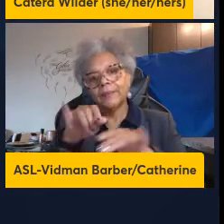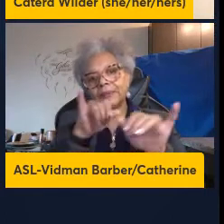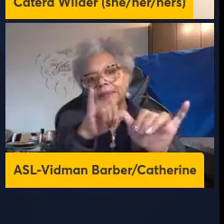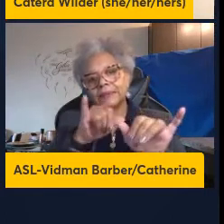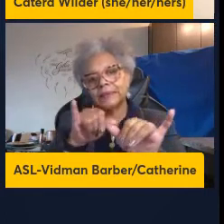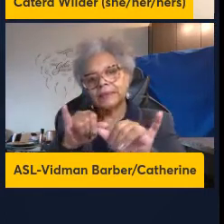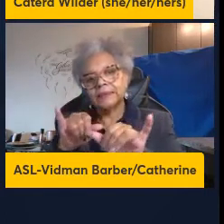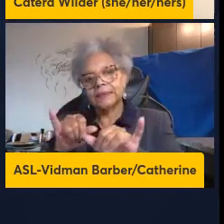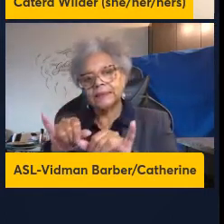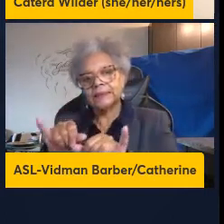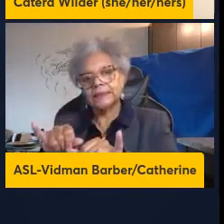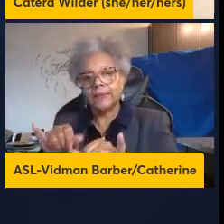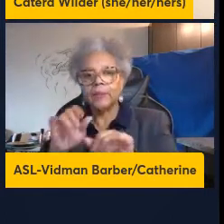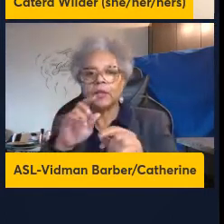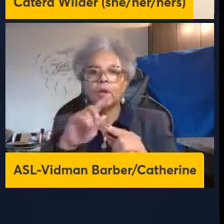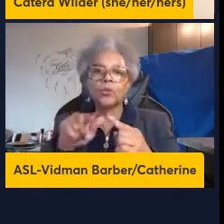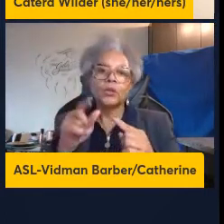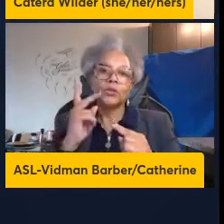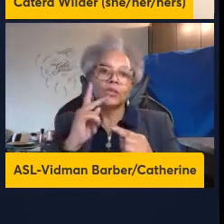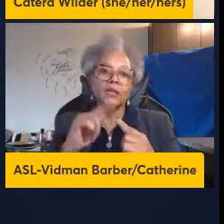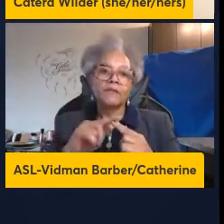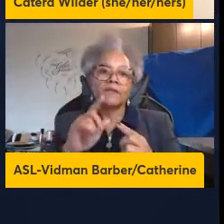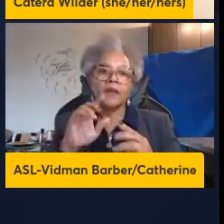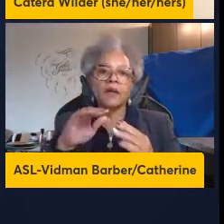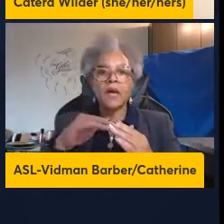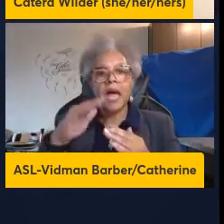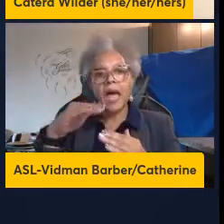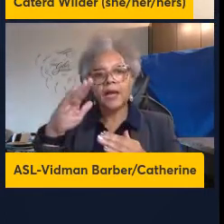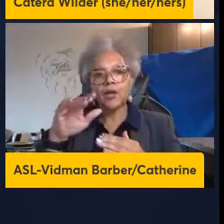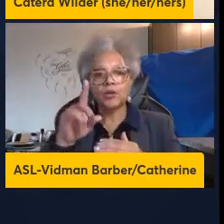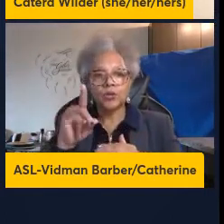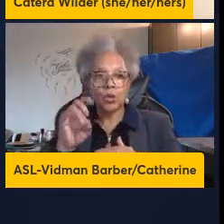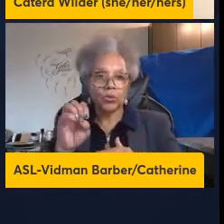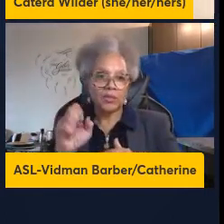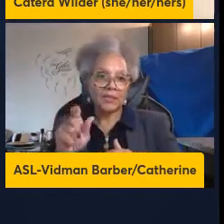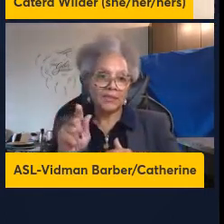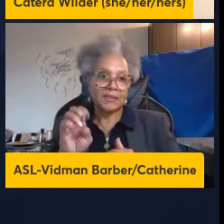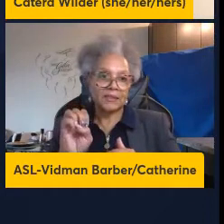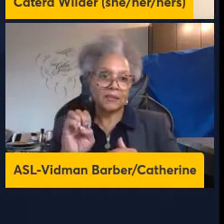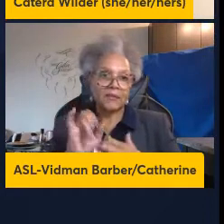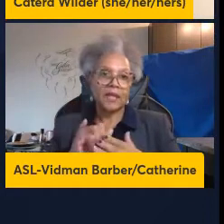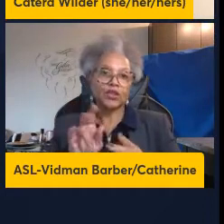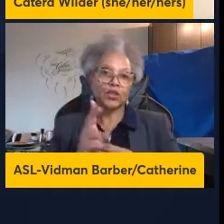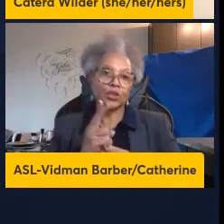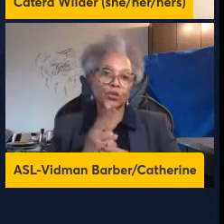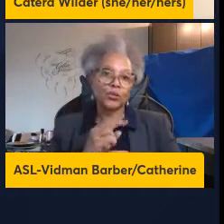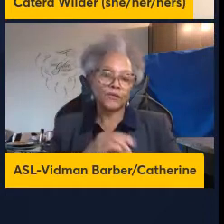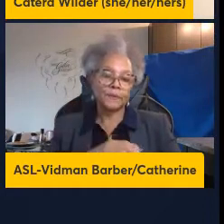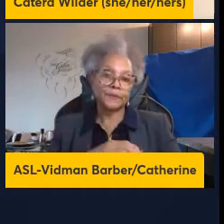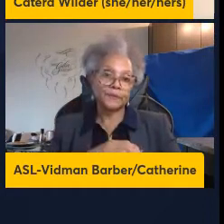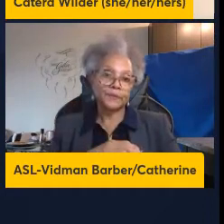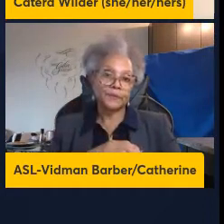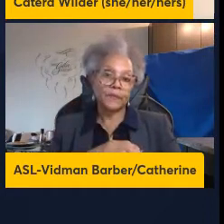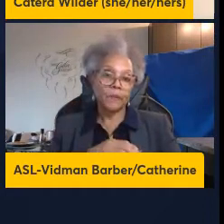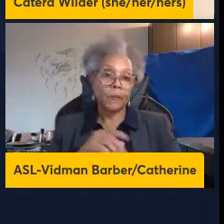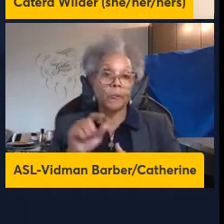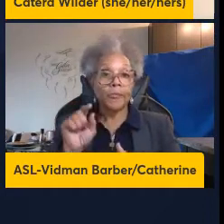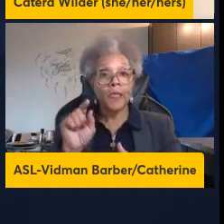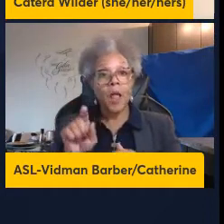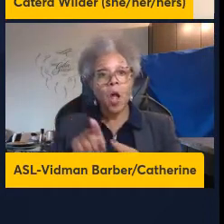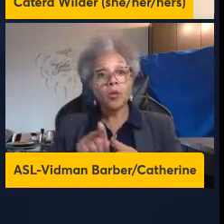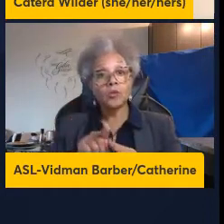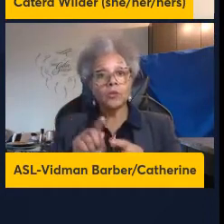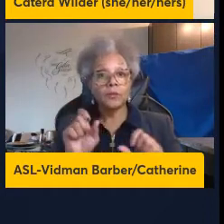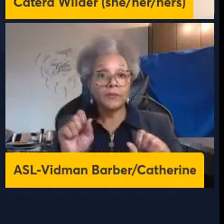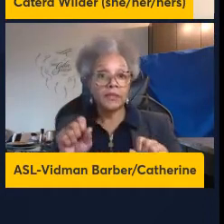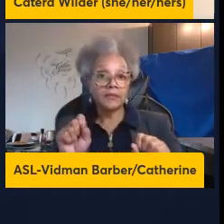look at these, at least these upper doses that are used. And not only is this potentiated phase seems